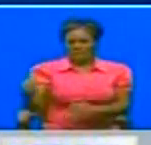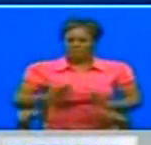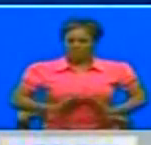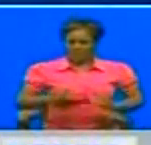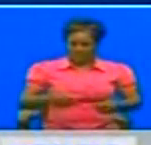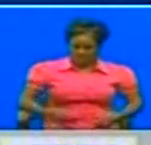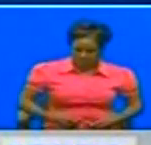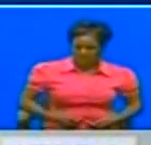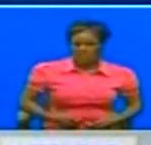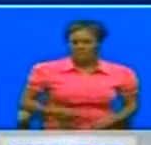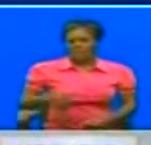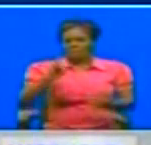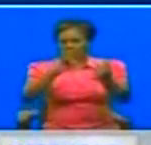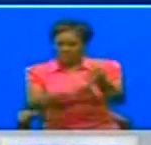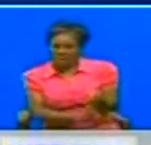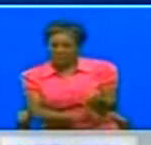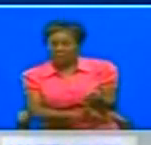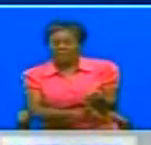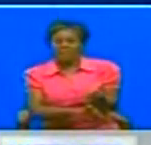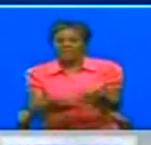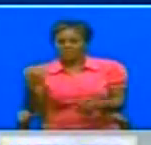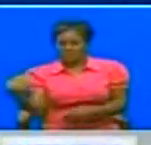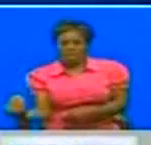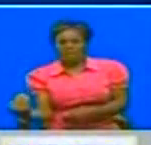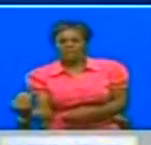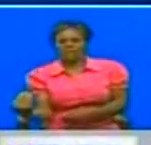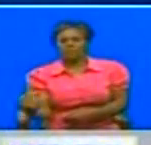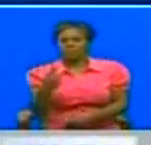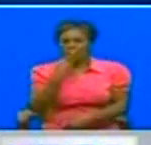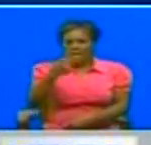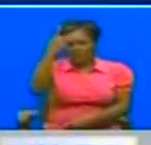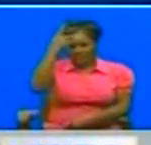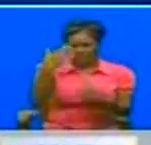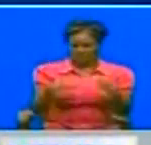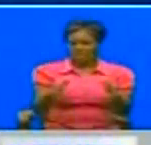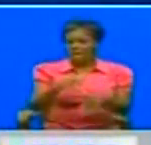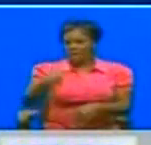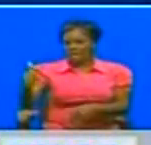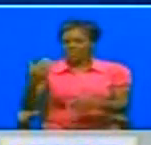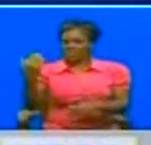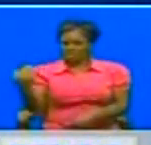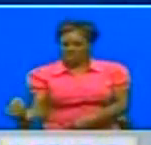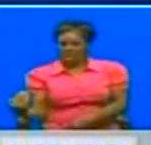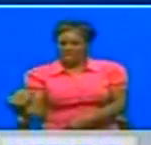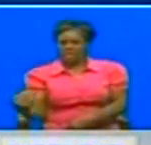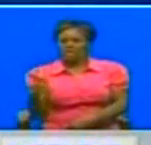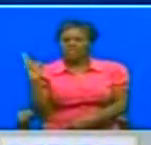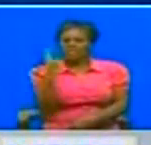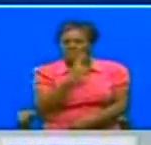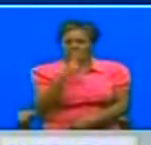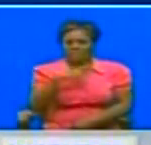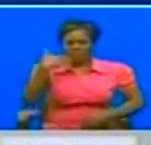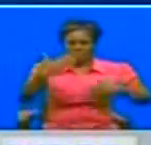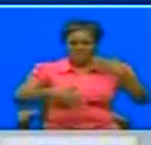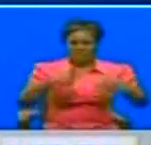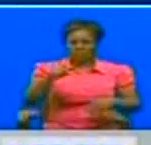pregnant, a child who's married, a child who is a parent, and any child who is engaged in risky behavior that puts